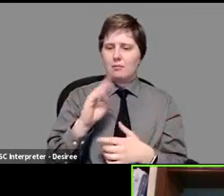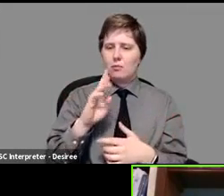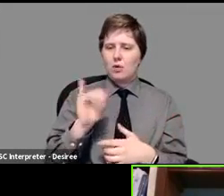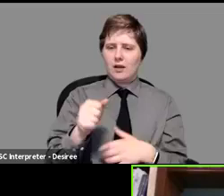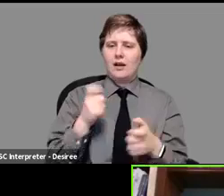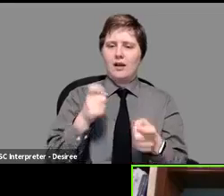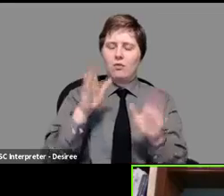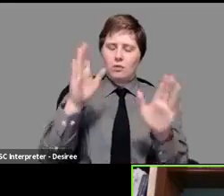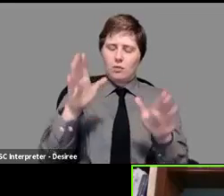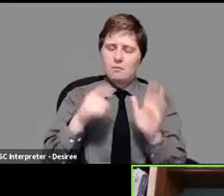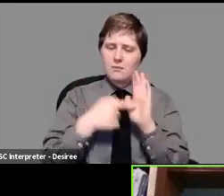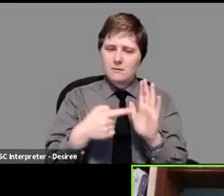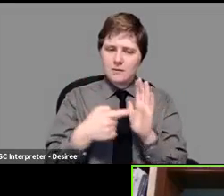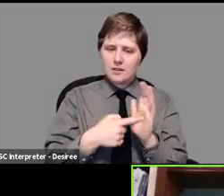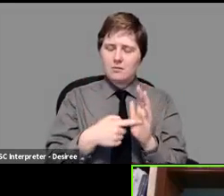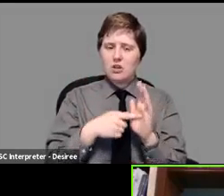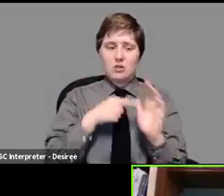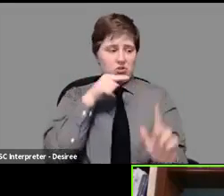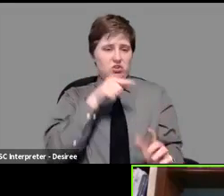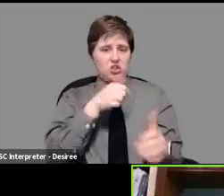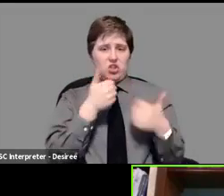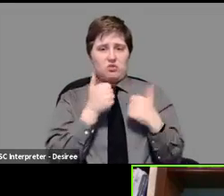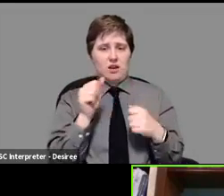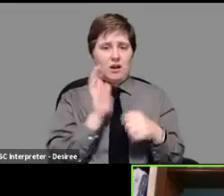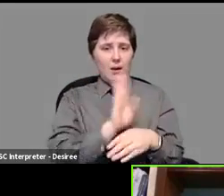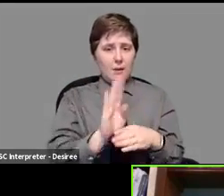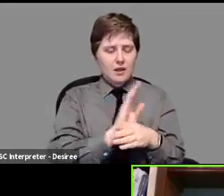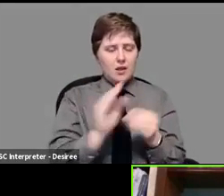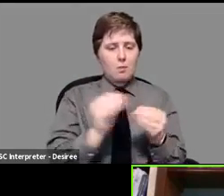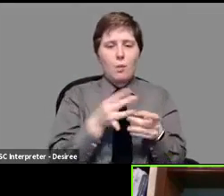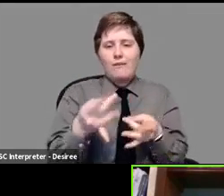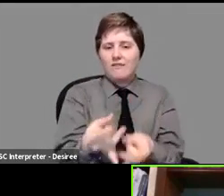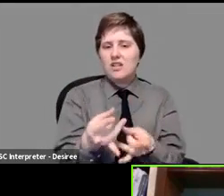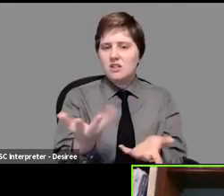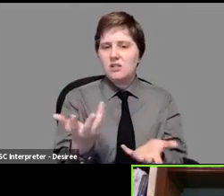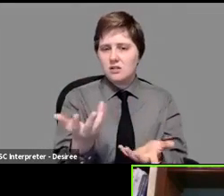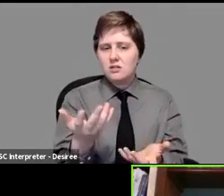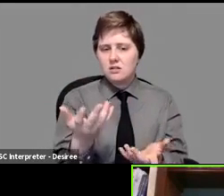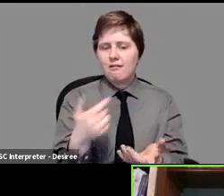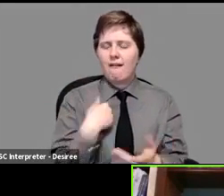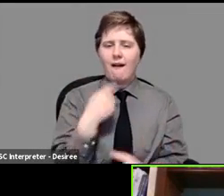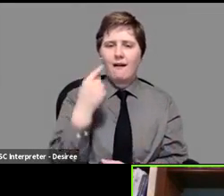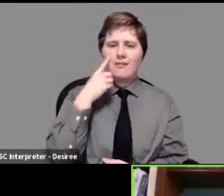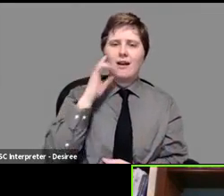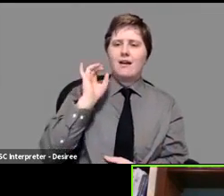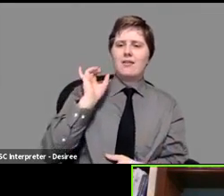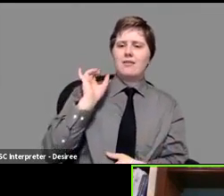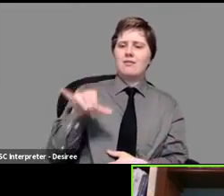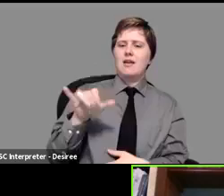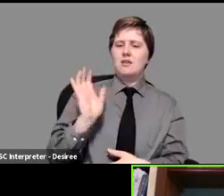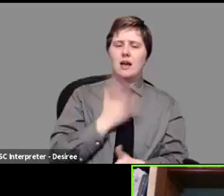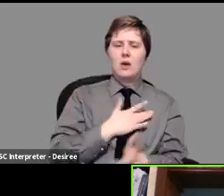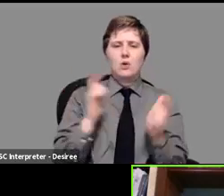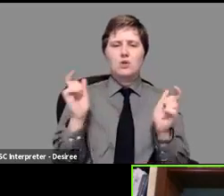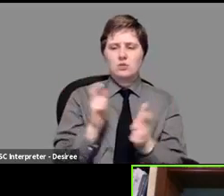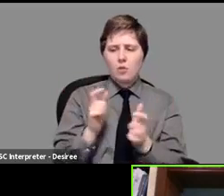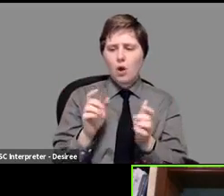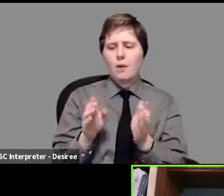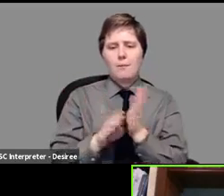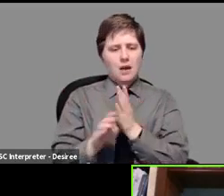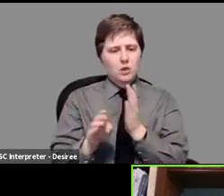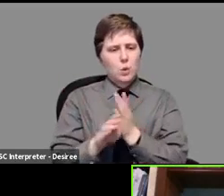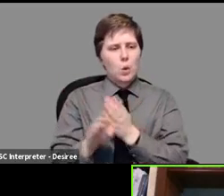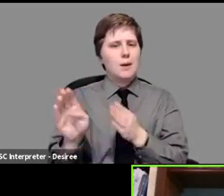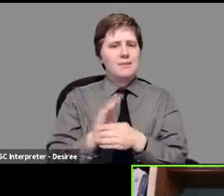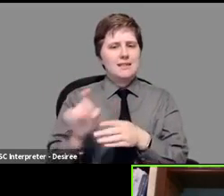real life example of how she is trying to make her business more efficient. And I think that's what our small and minority businesses need to do